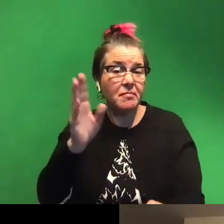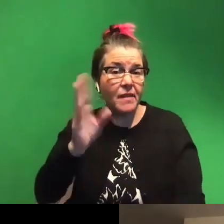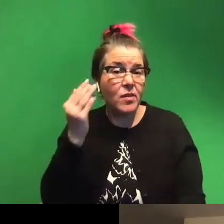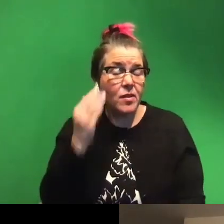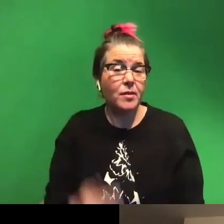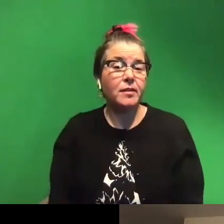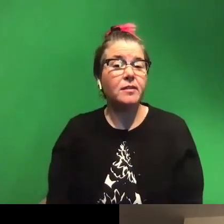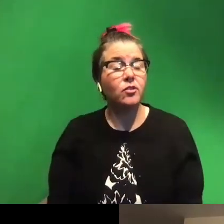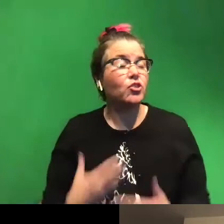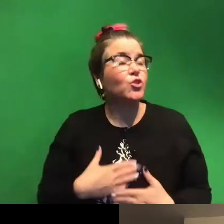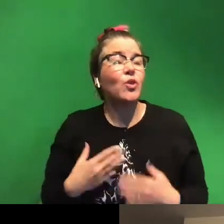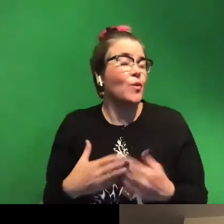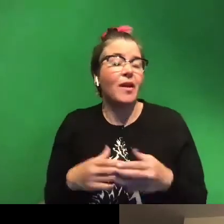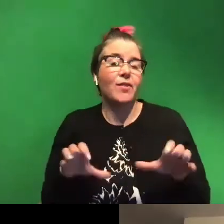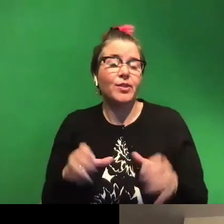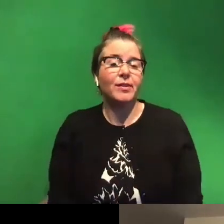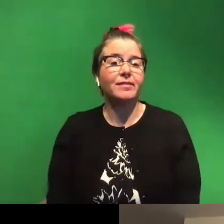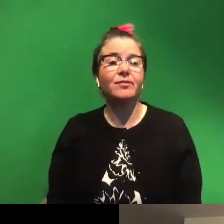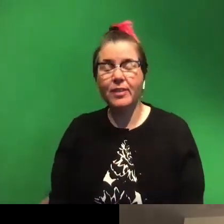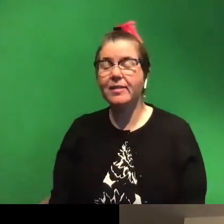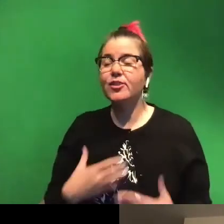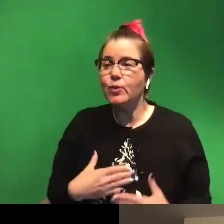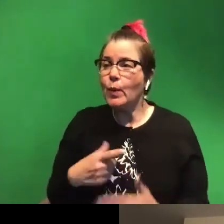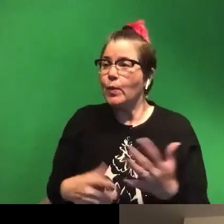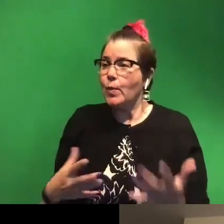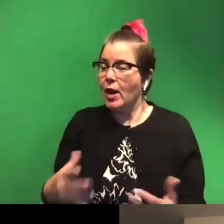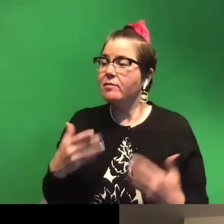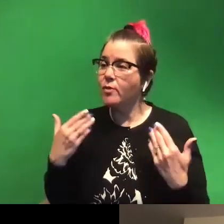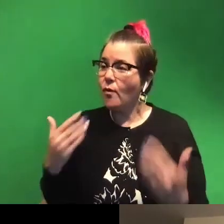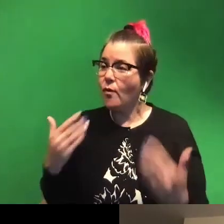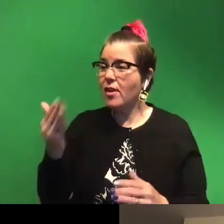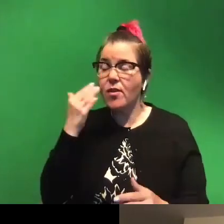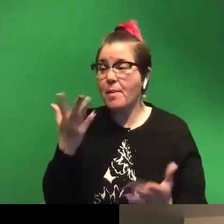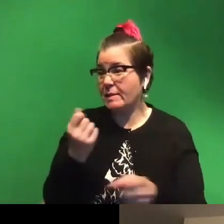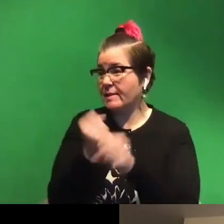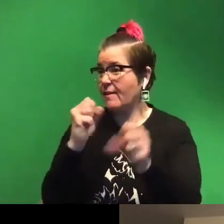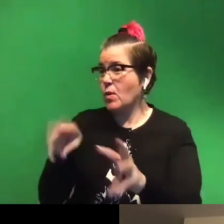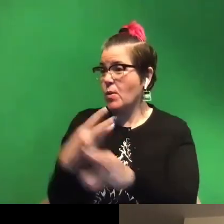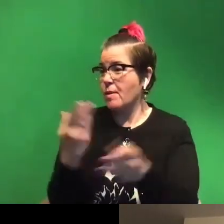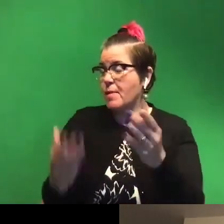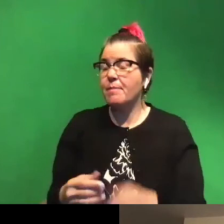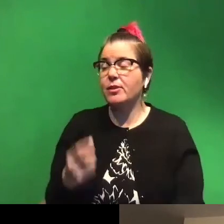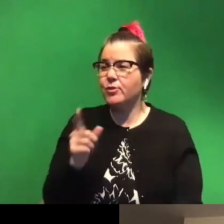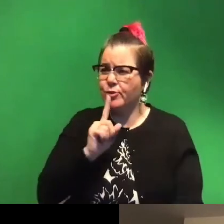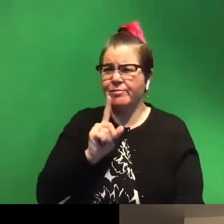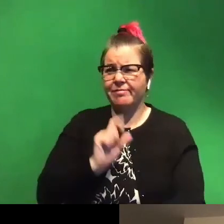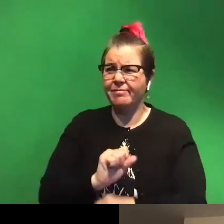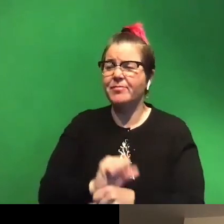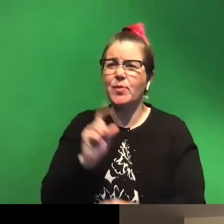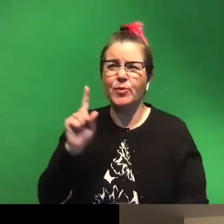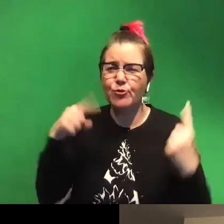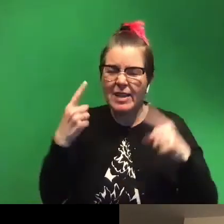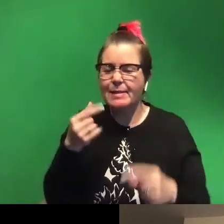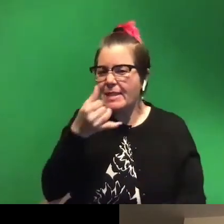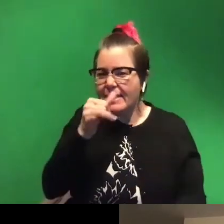just enjoy whatever you do. Enjoy whatever you enjoy. Go for it. You never know, you might save the world. It's so true. It's like a wild thing to say. It seems silly to say, but